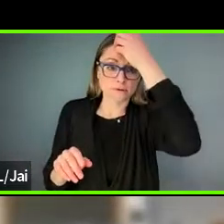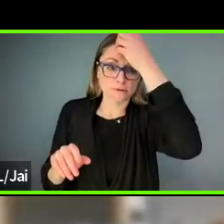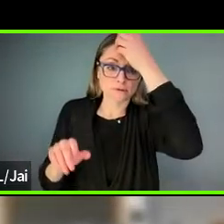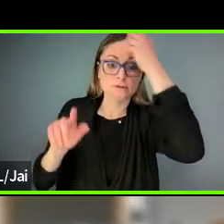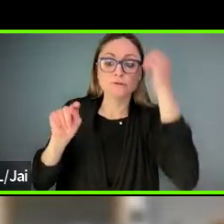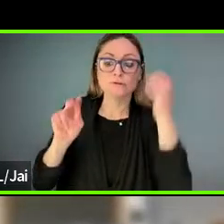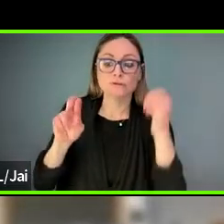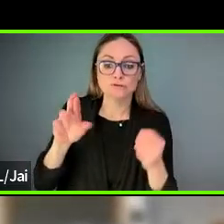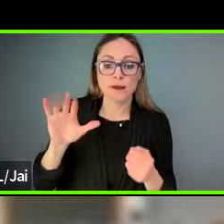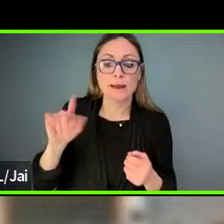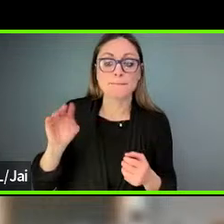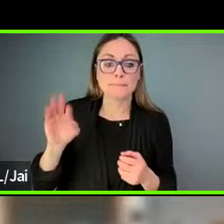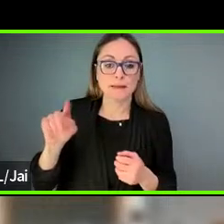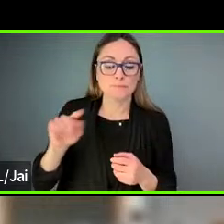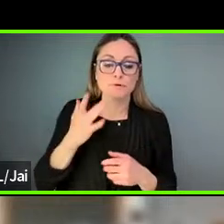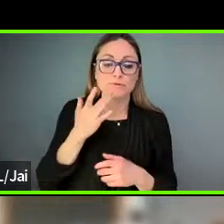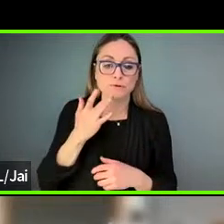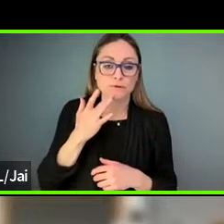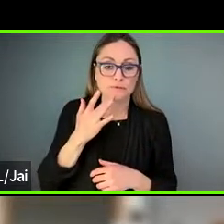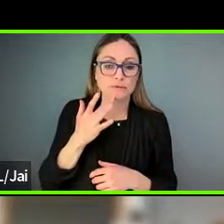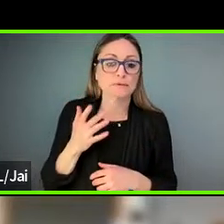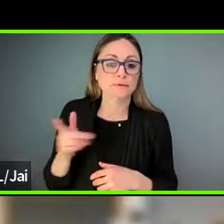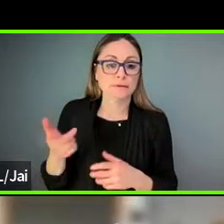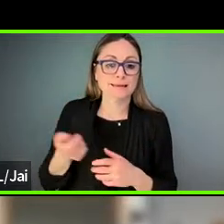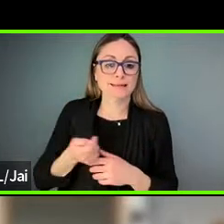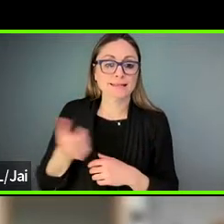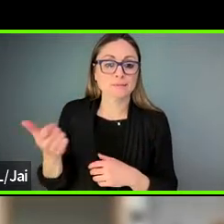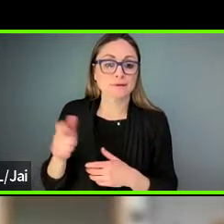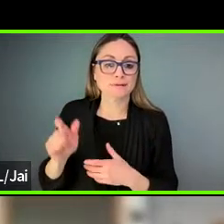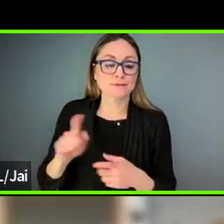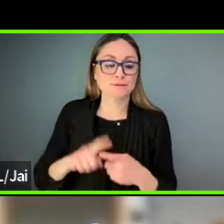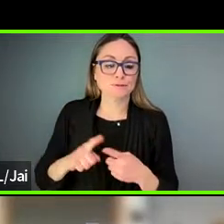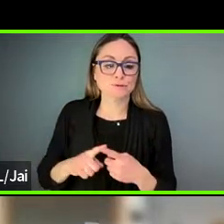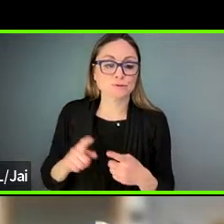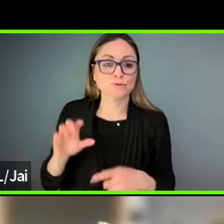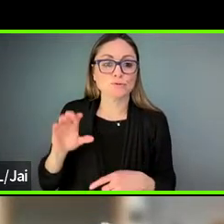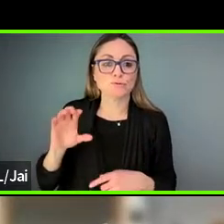it when they can have it, because it eliminates the need to cross tracks.